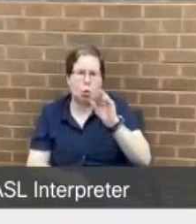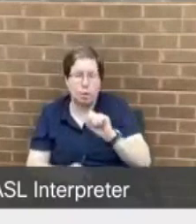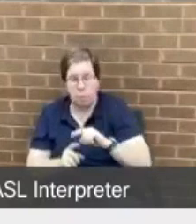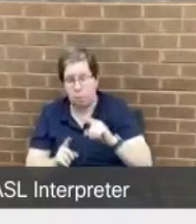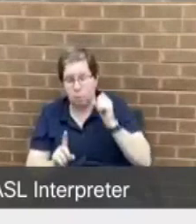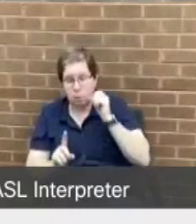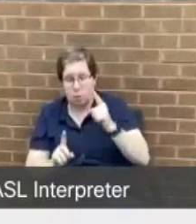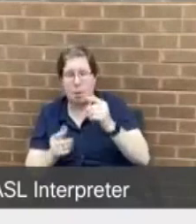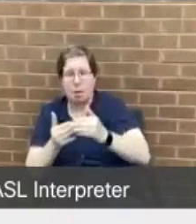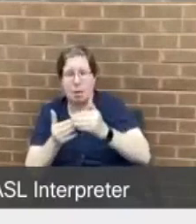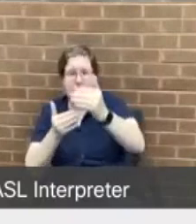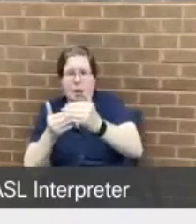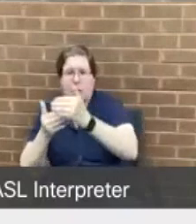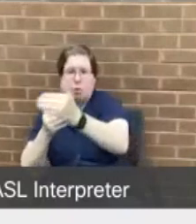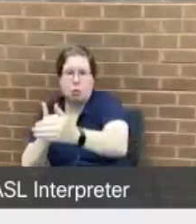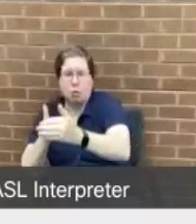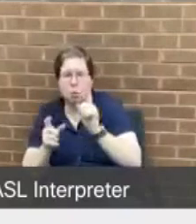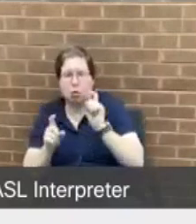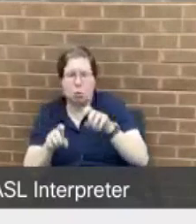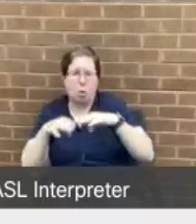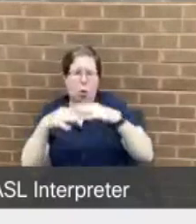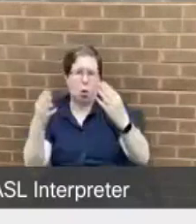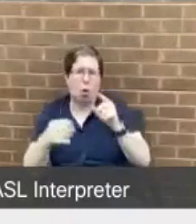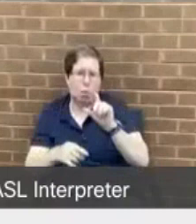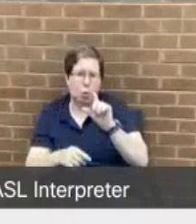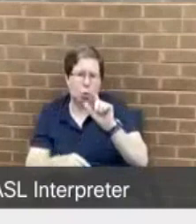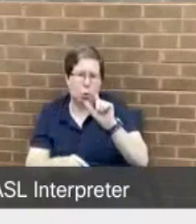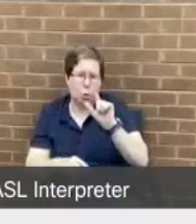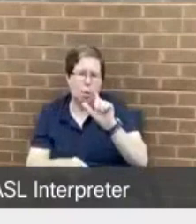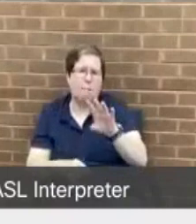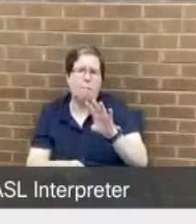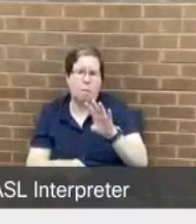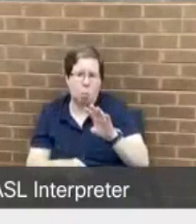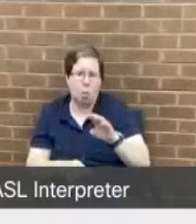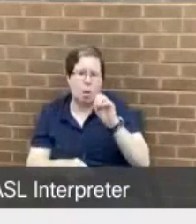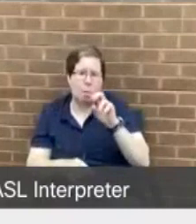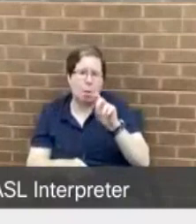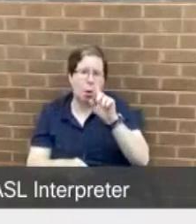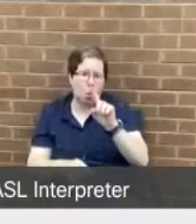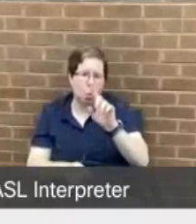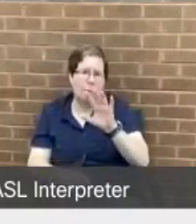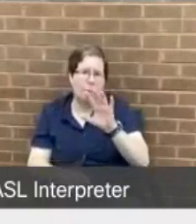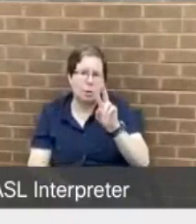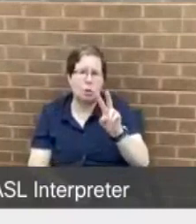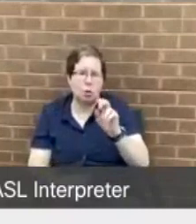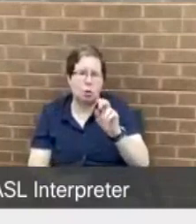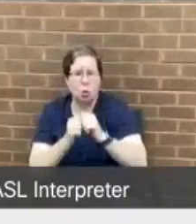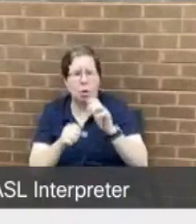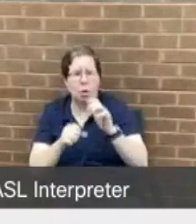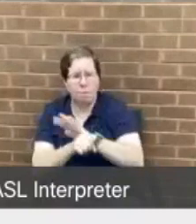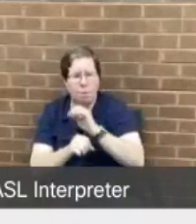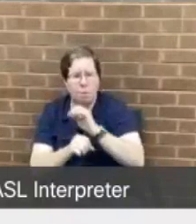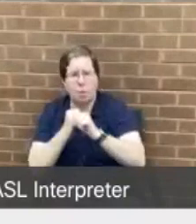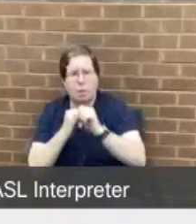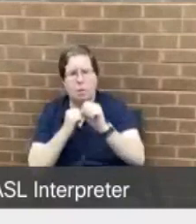is expected to open to traffic by 2024 to Maryland 152, with the full extension to north